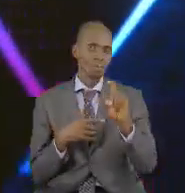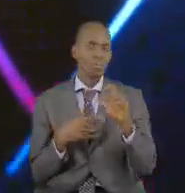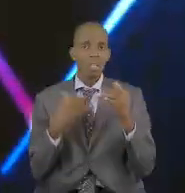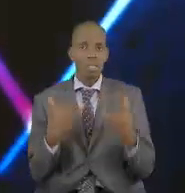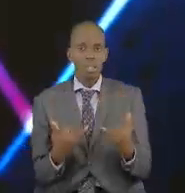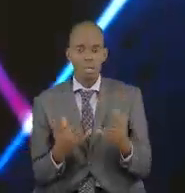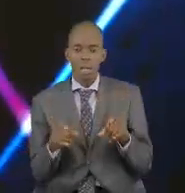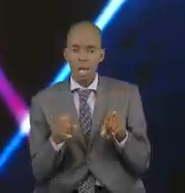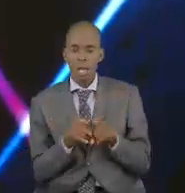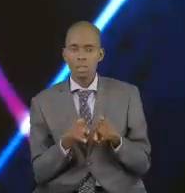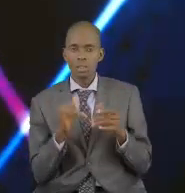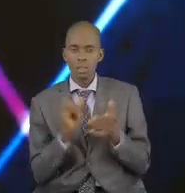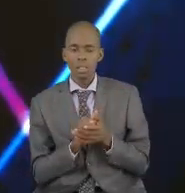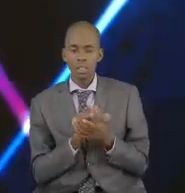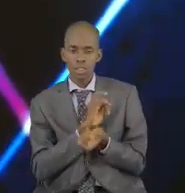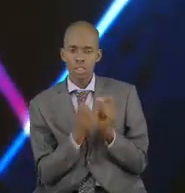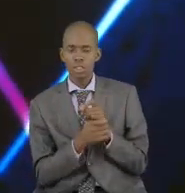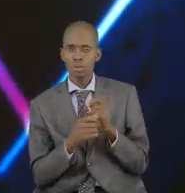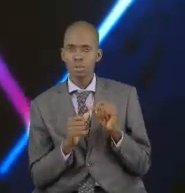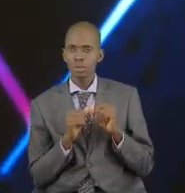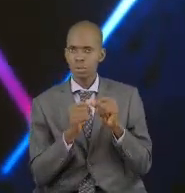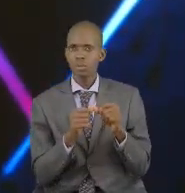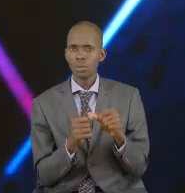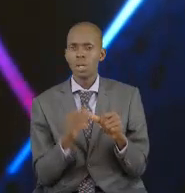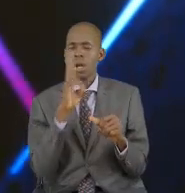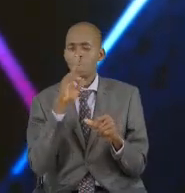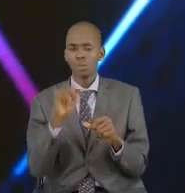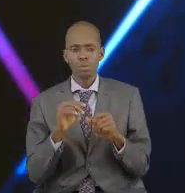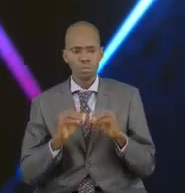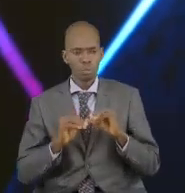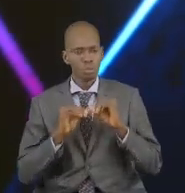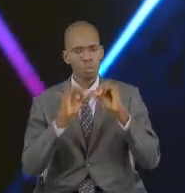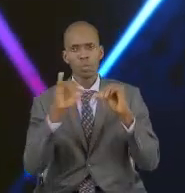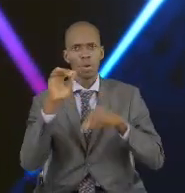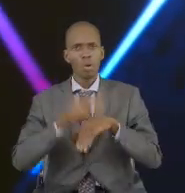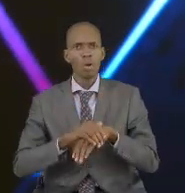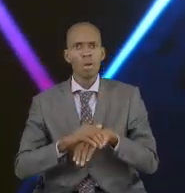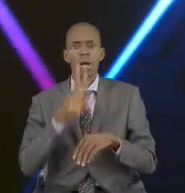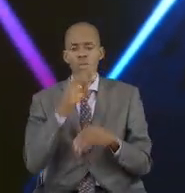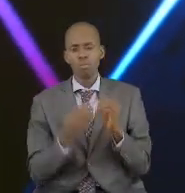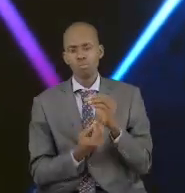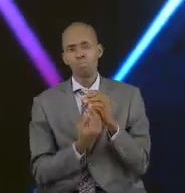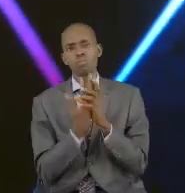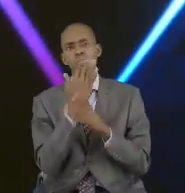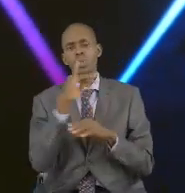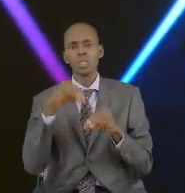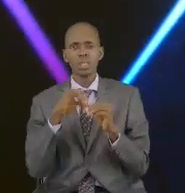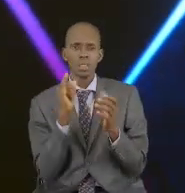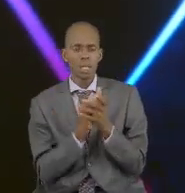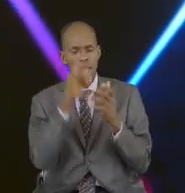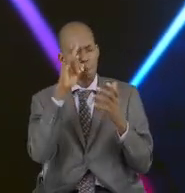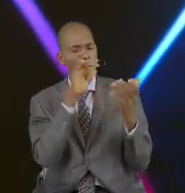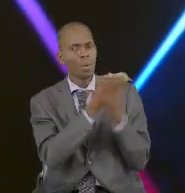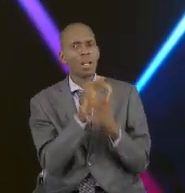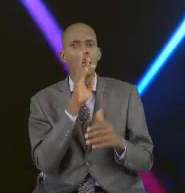continued, are you strengthened? Are you moving on? Are you growing in that conviction? Are you